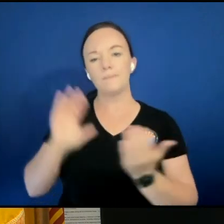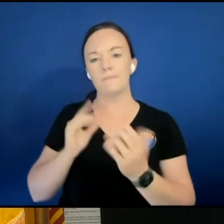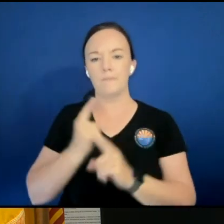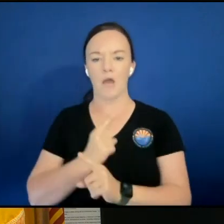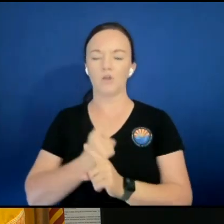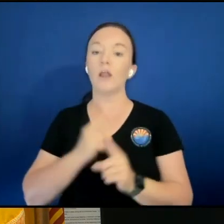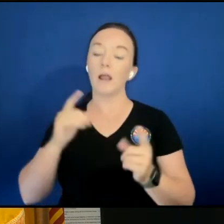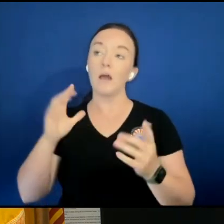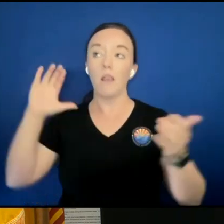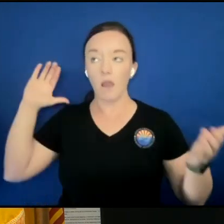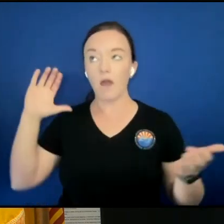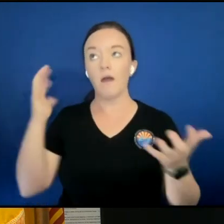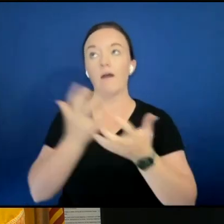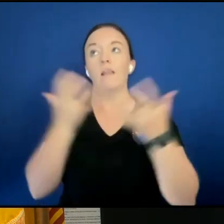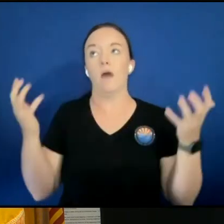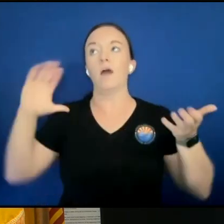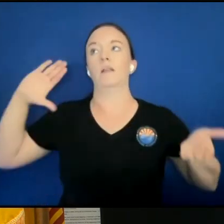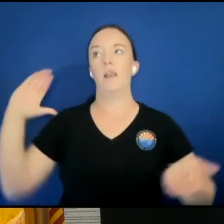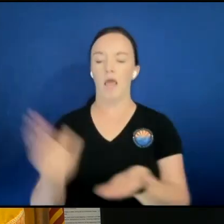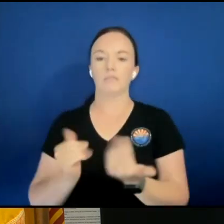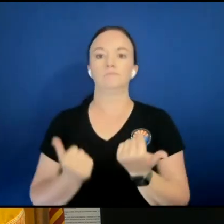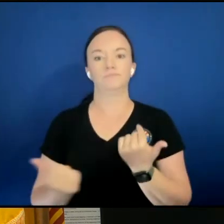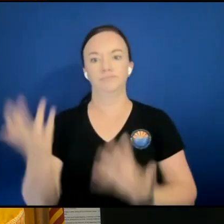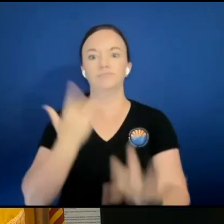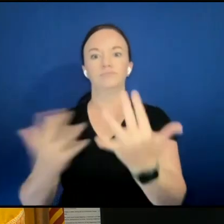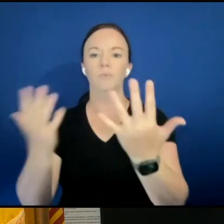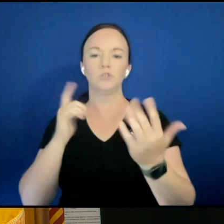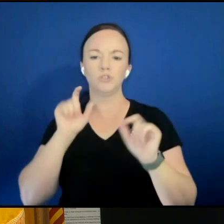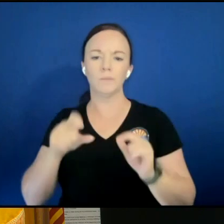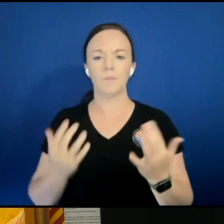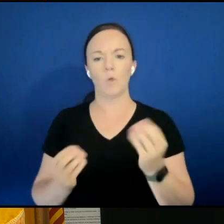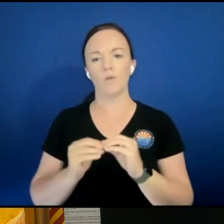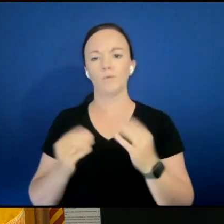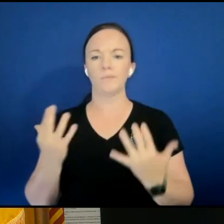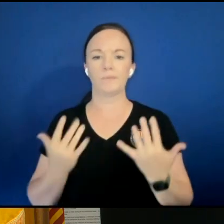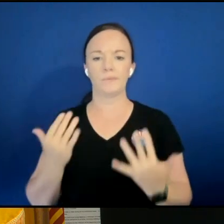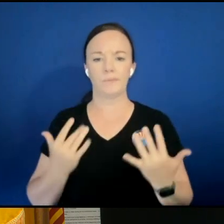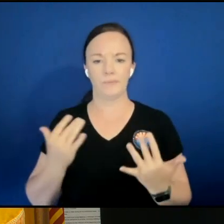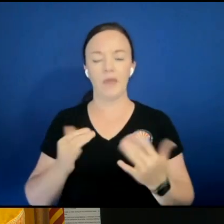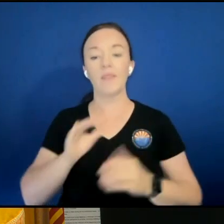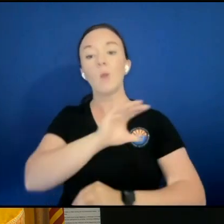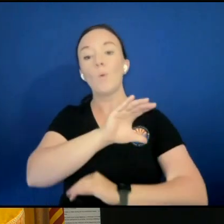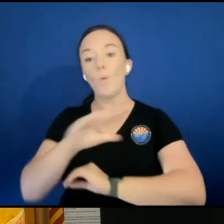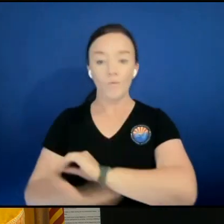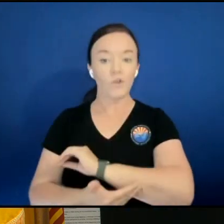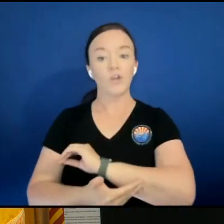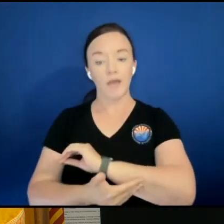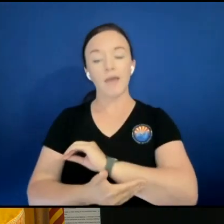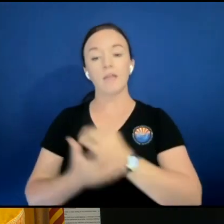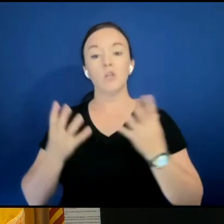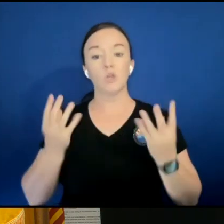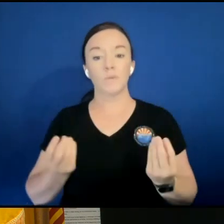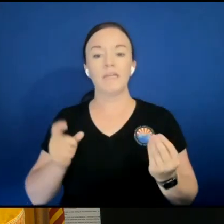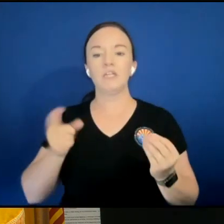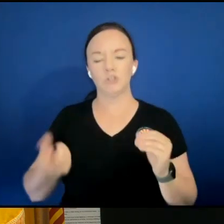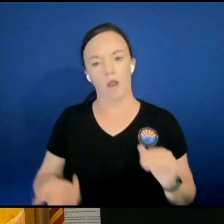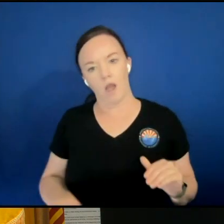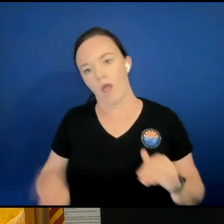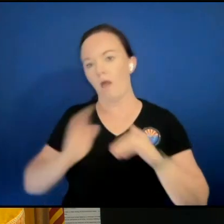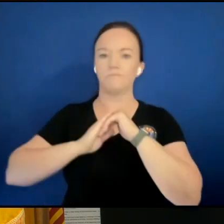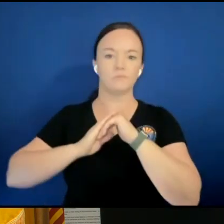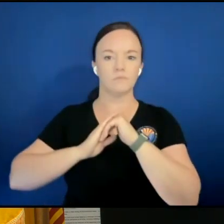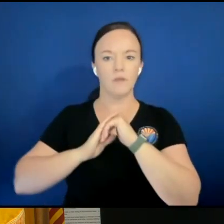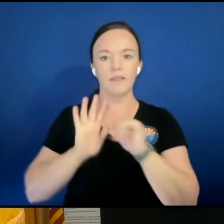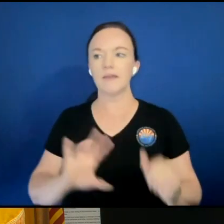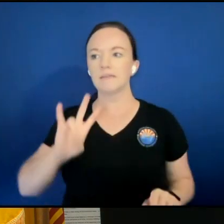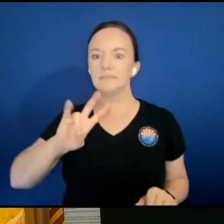more moderated. And then overnight, our humidities are going to be able to recover substantially. So we're looking at upwards of